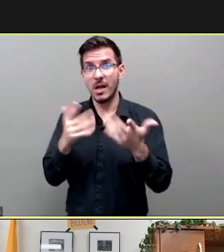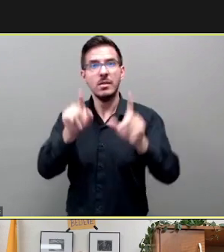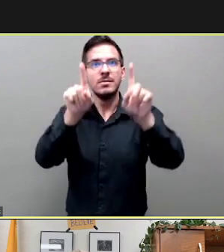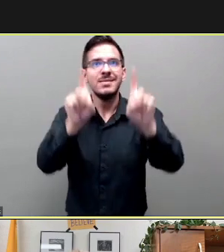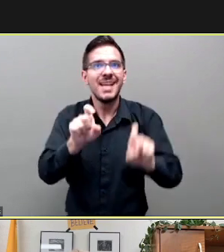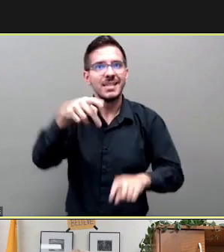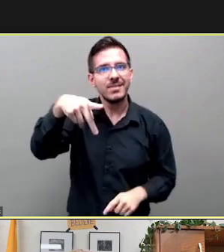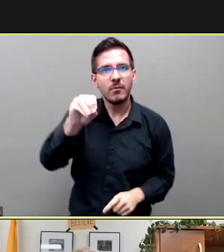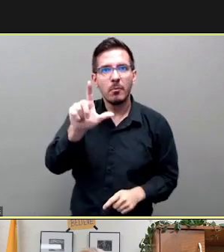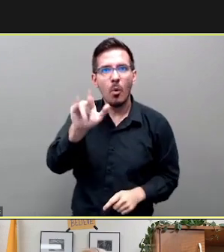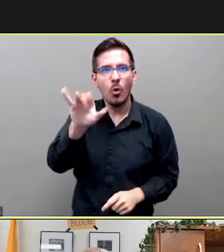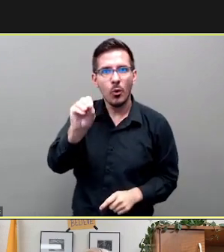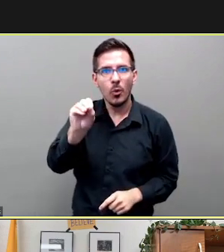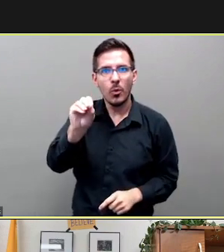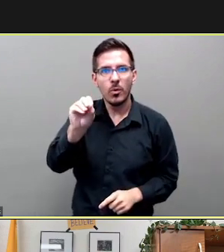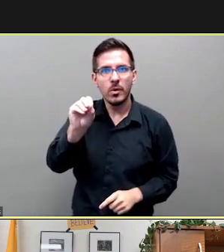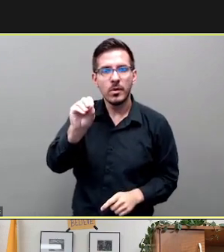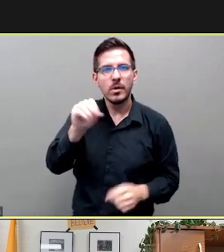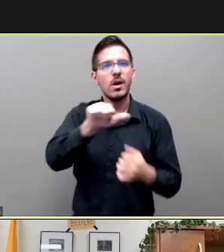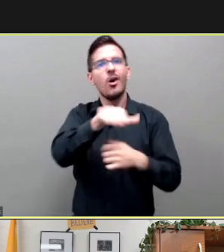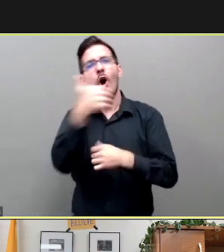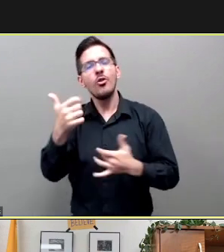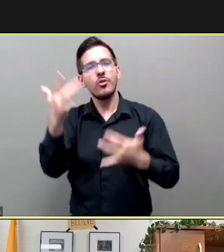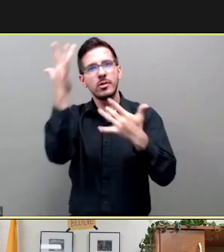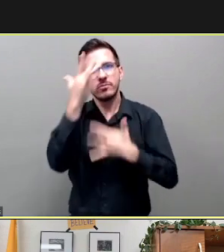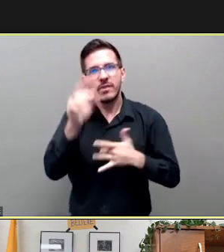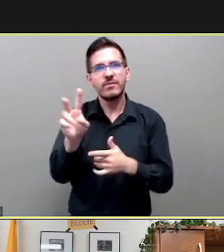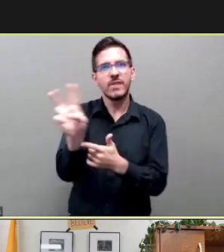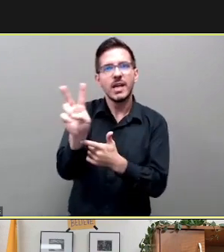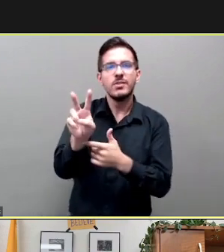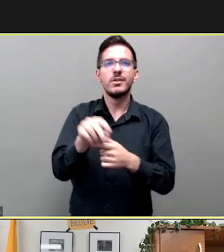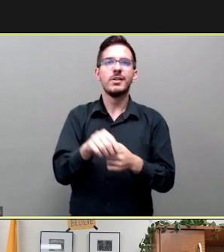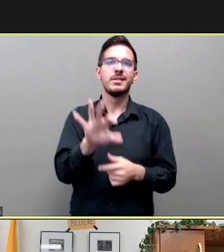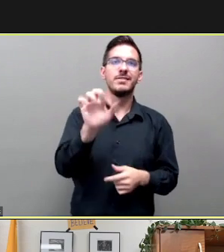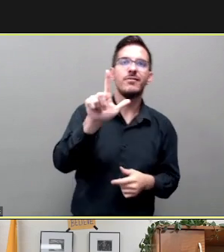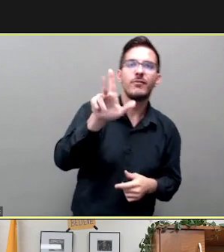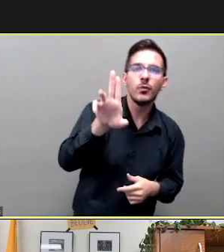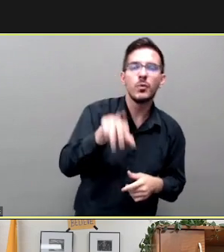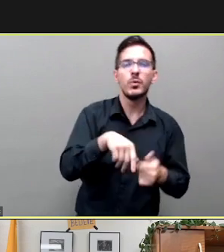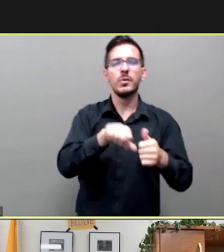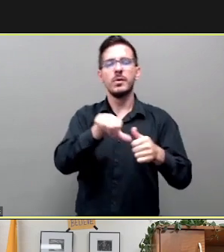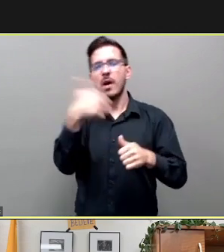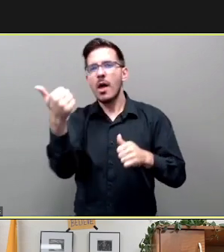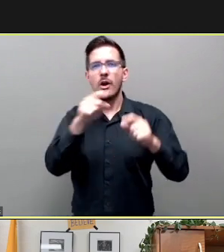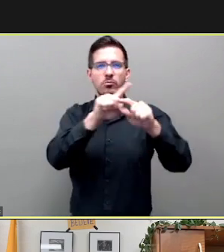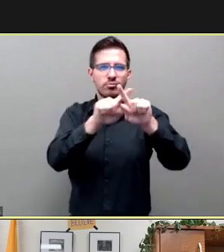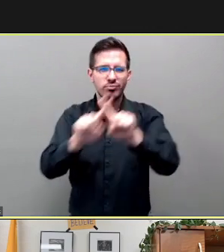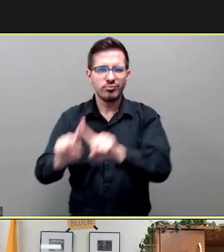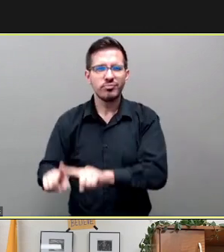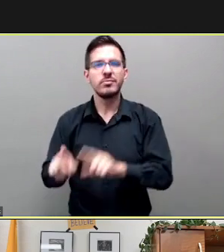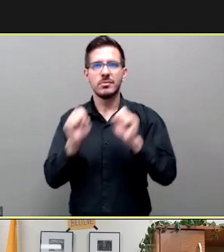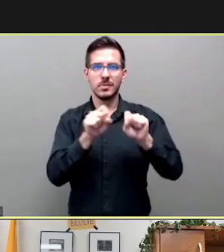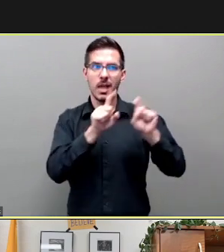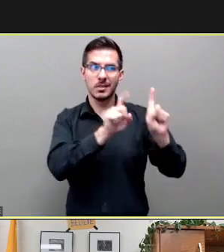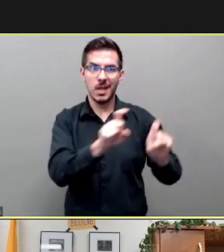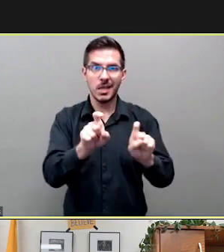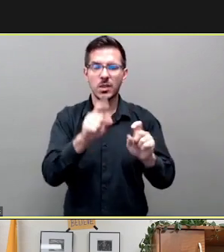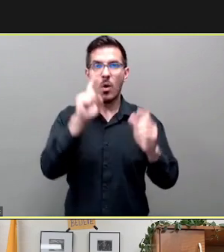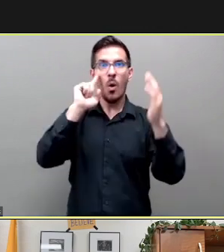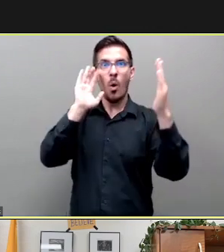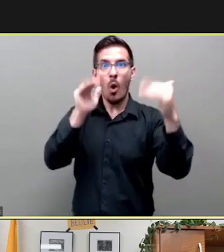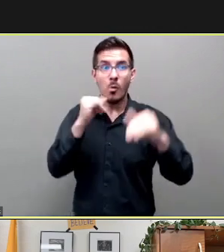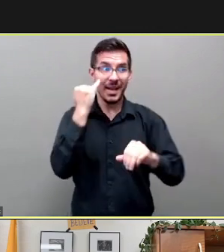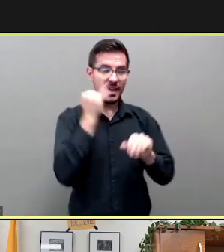and other viral infections, influenza, and other things to get, we hope, an early